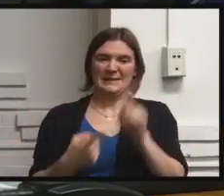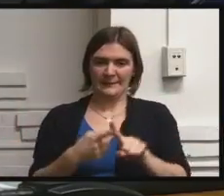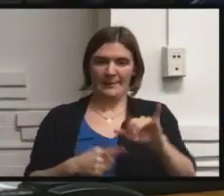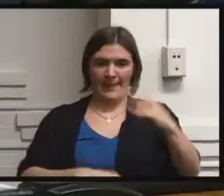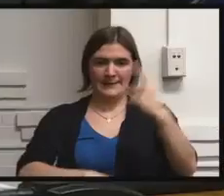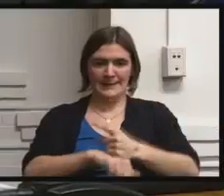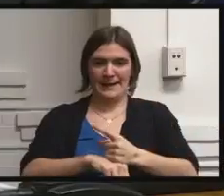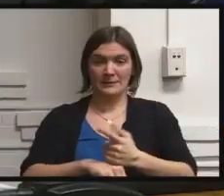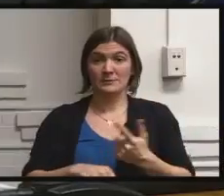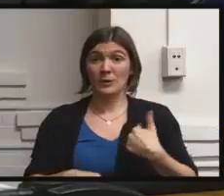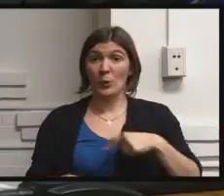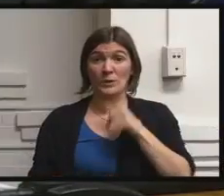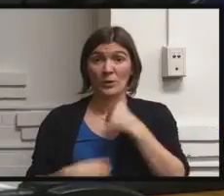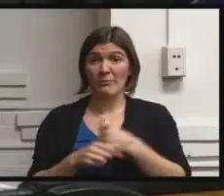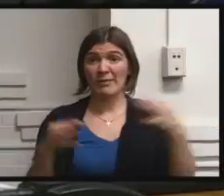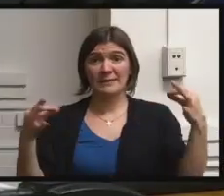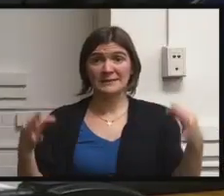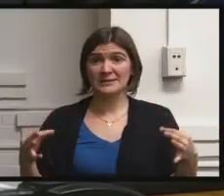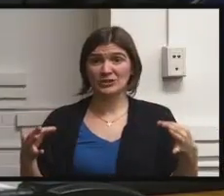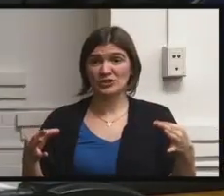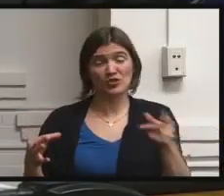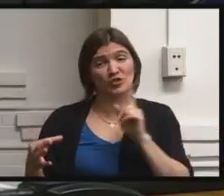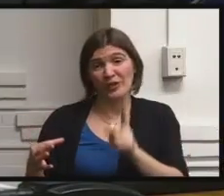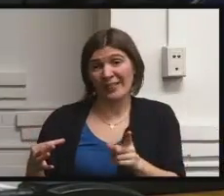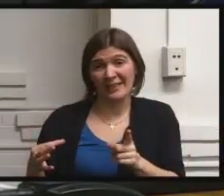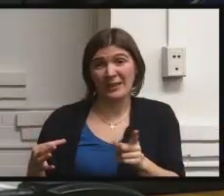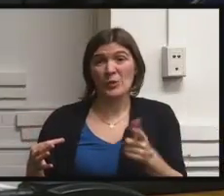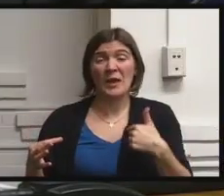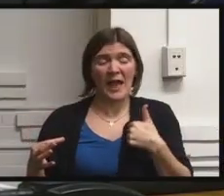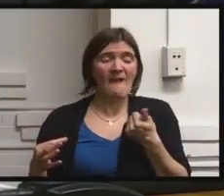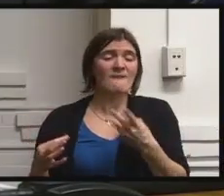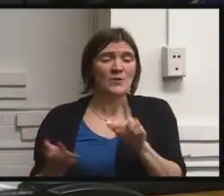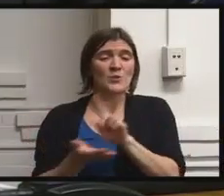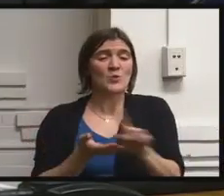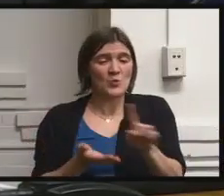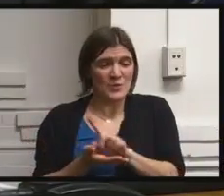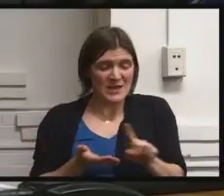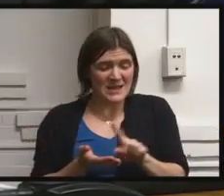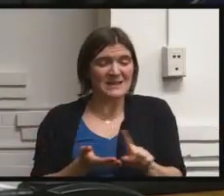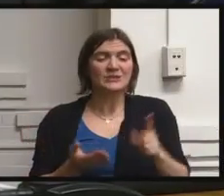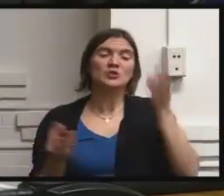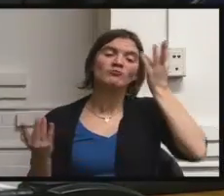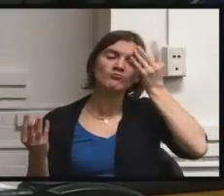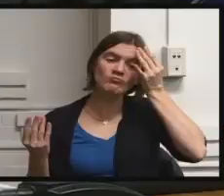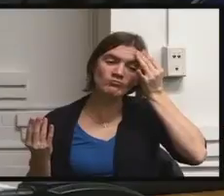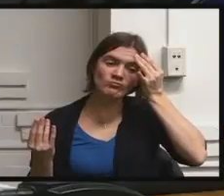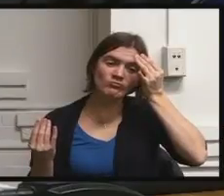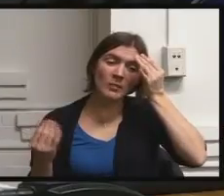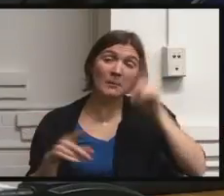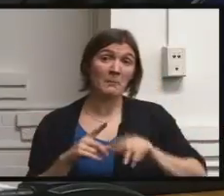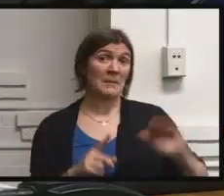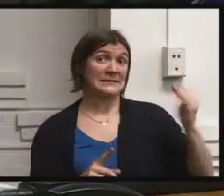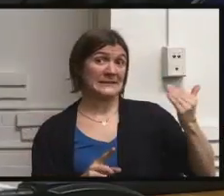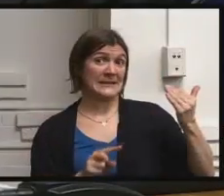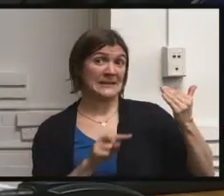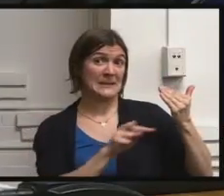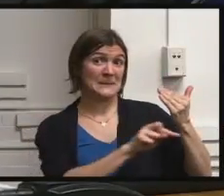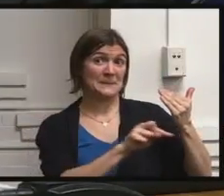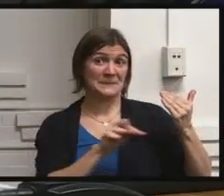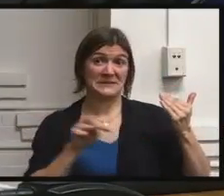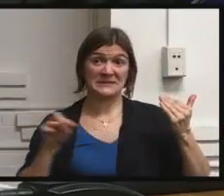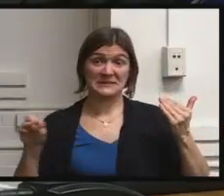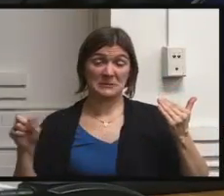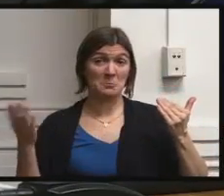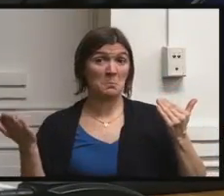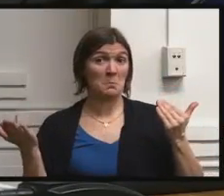decision for a period of weeks. Preliminarily, I'm hearing some